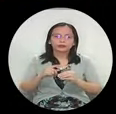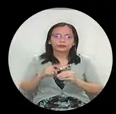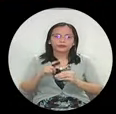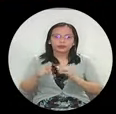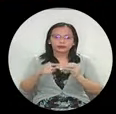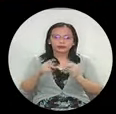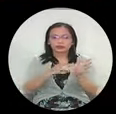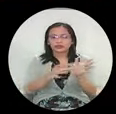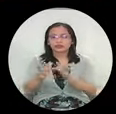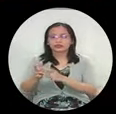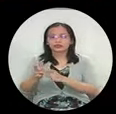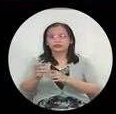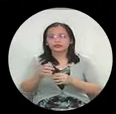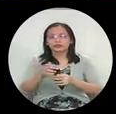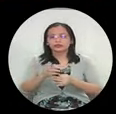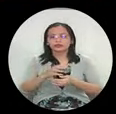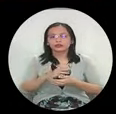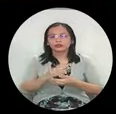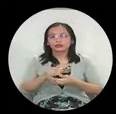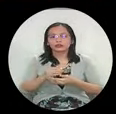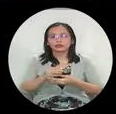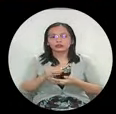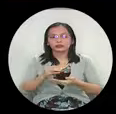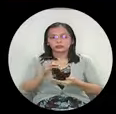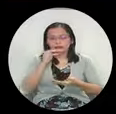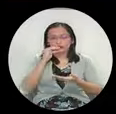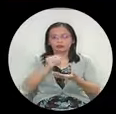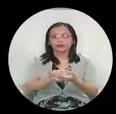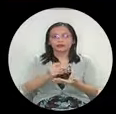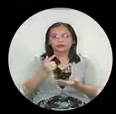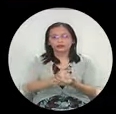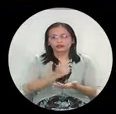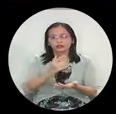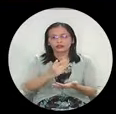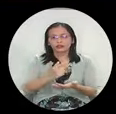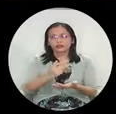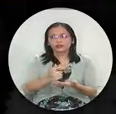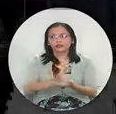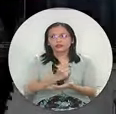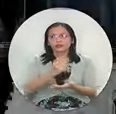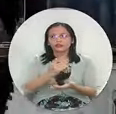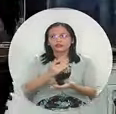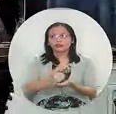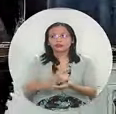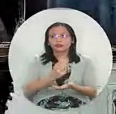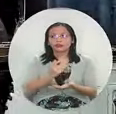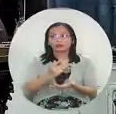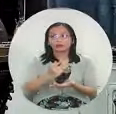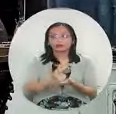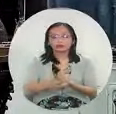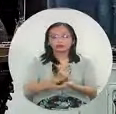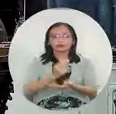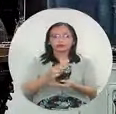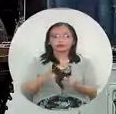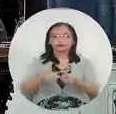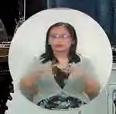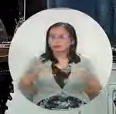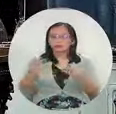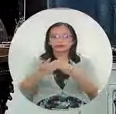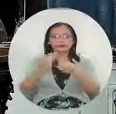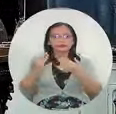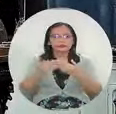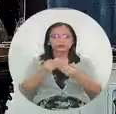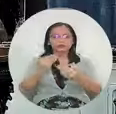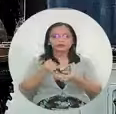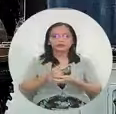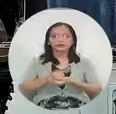Lord Jesus Christ. My friend, the message of the gospel is very simple. Amen. You do not need to invent.